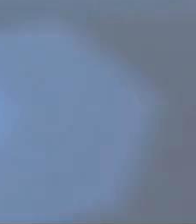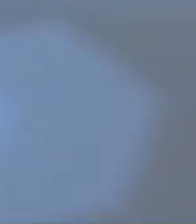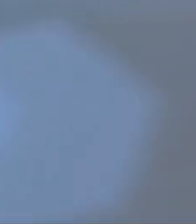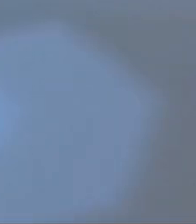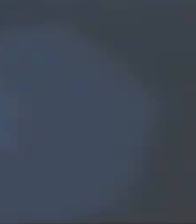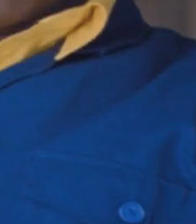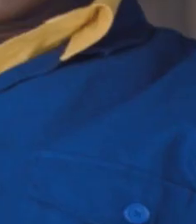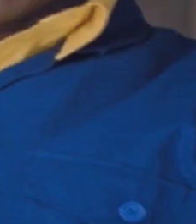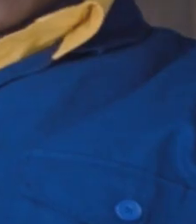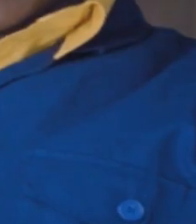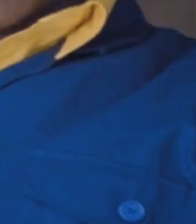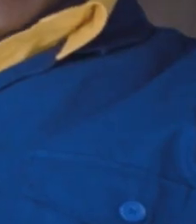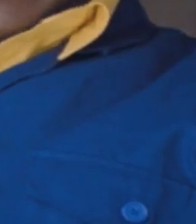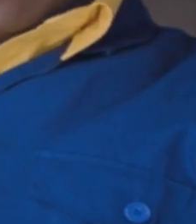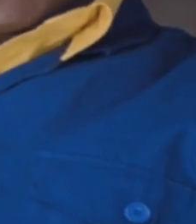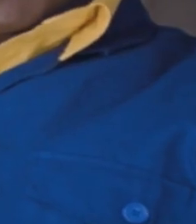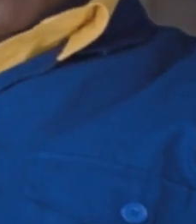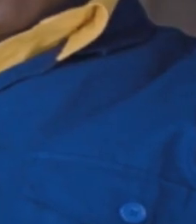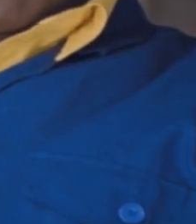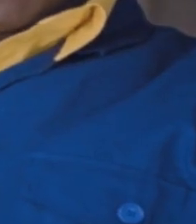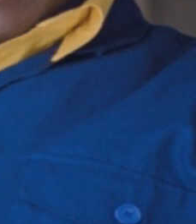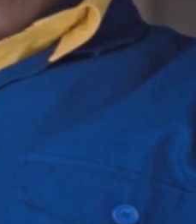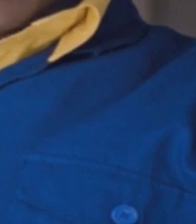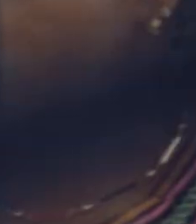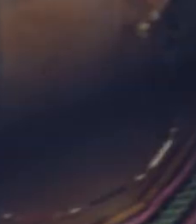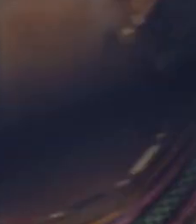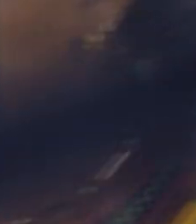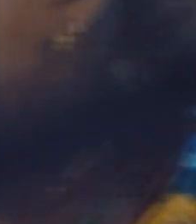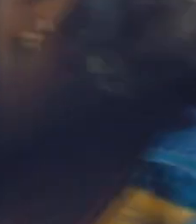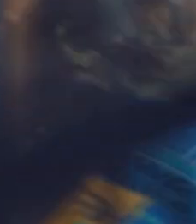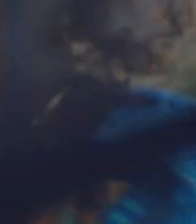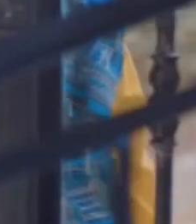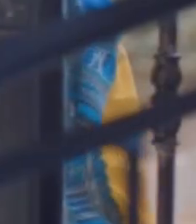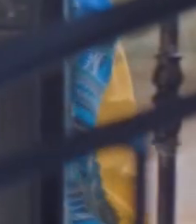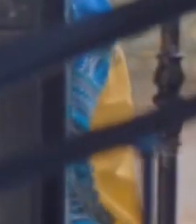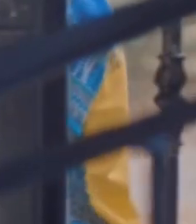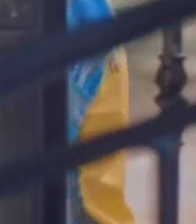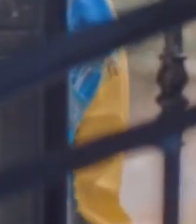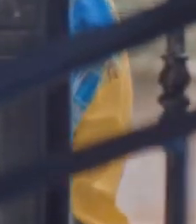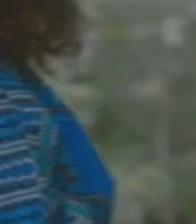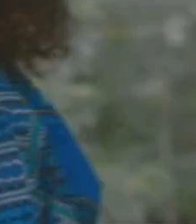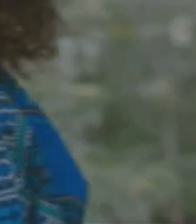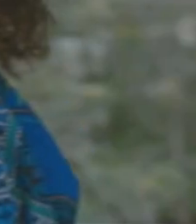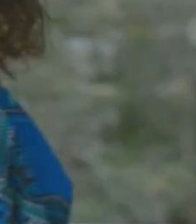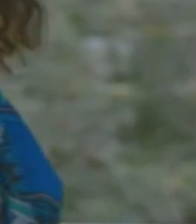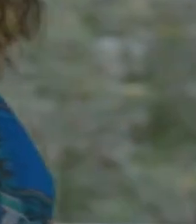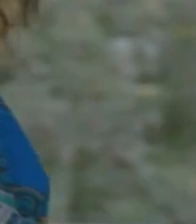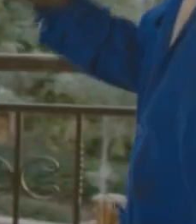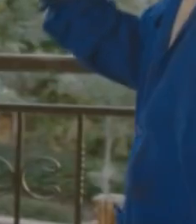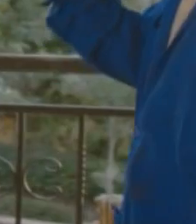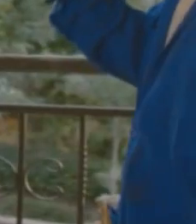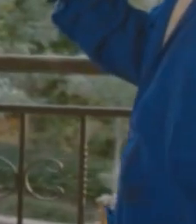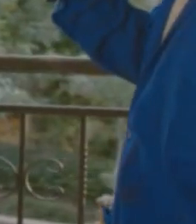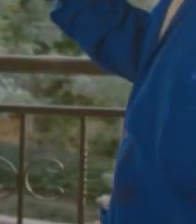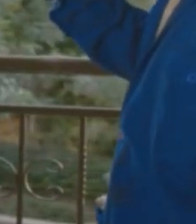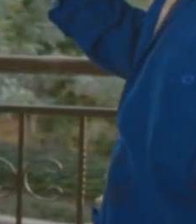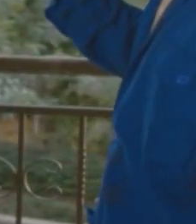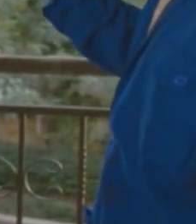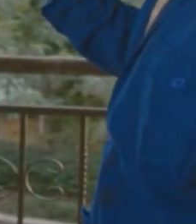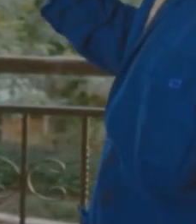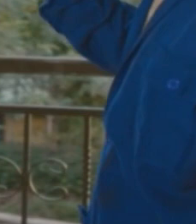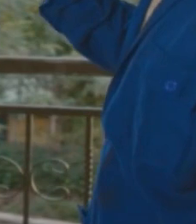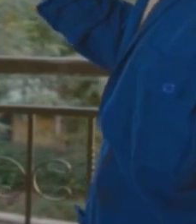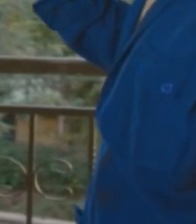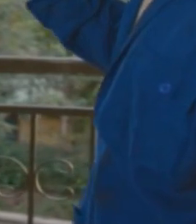holding. Mimi fundi naelewa chuma yangu fundi gani. Hii ni tulijuana 2010. Kitengenezwa mlango na chuma strong.